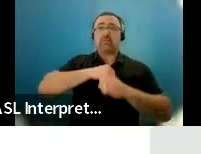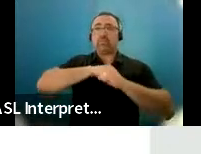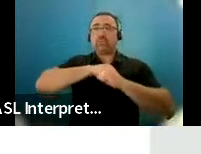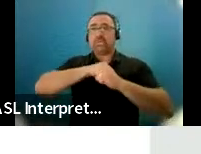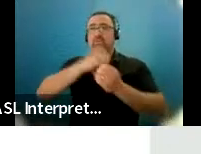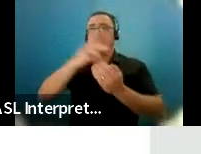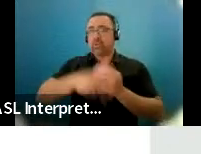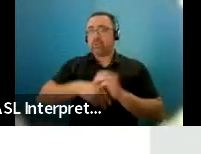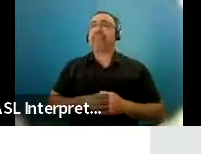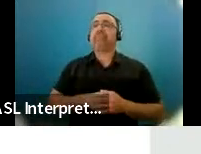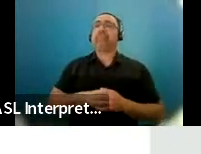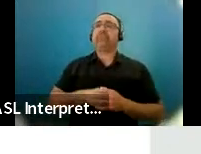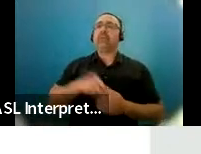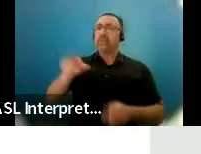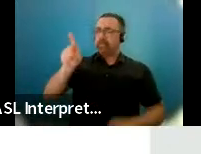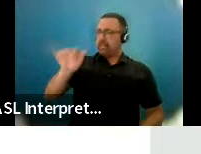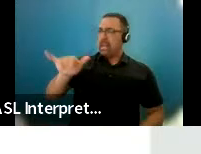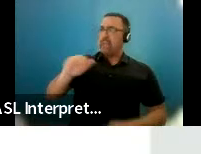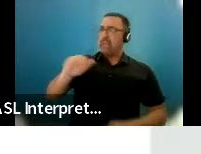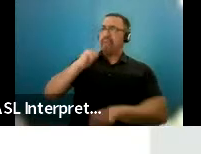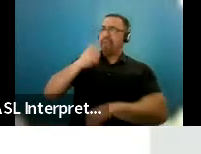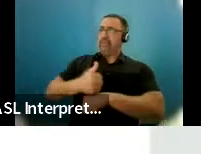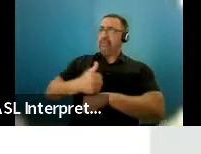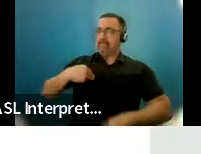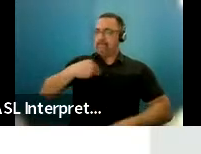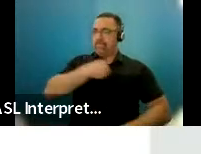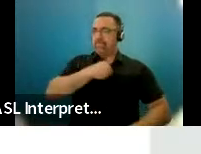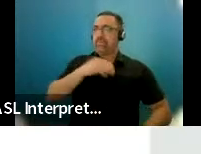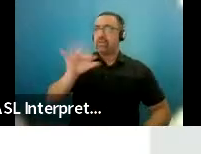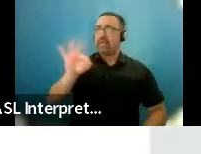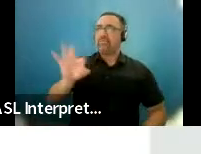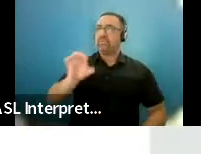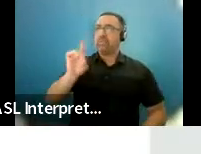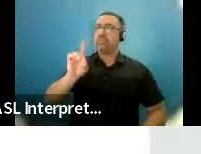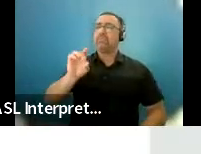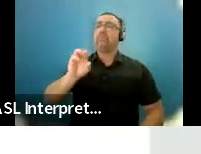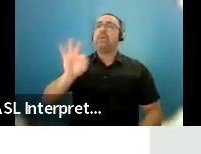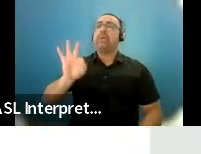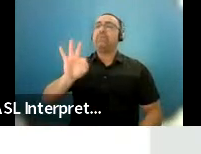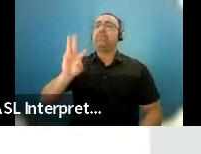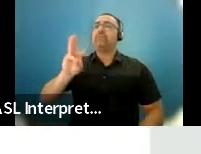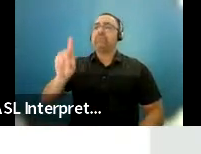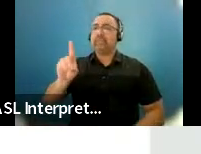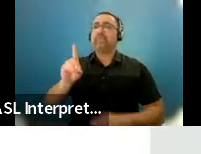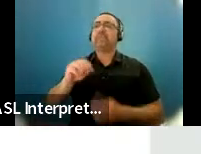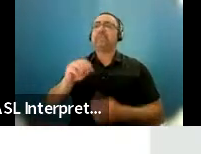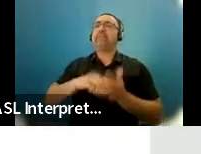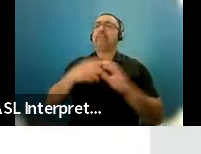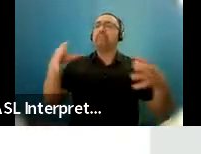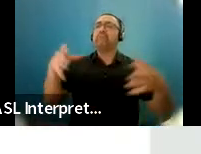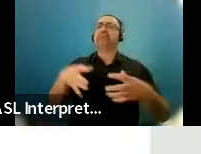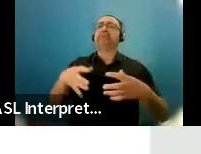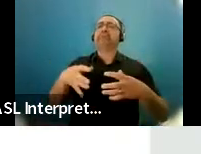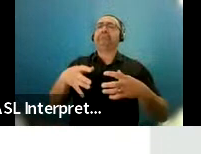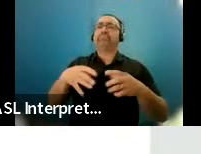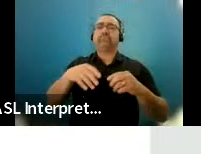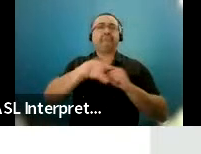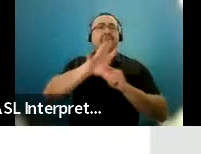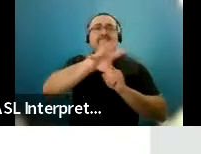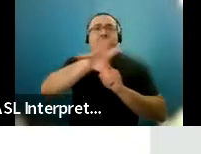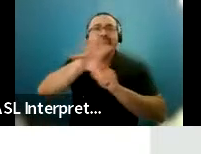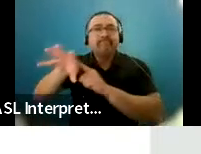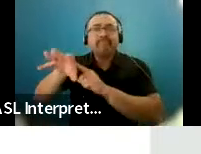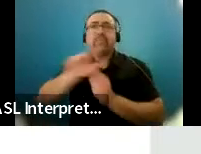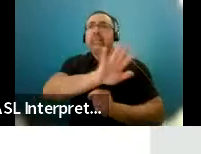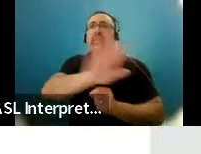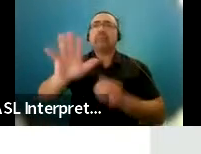Programs. Day is a founding member of FWD-Doc, which is an organization for documentary